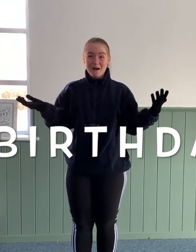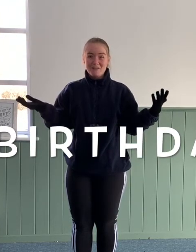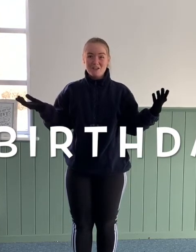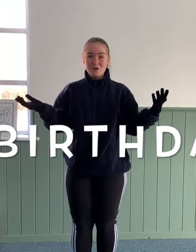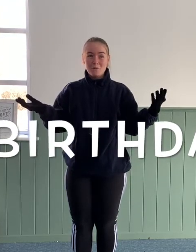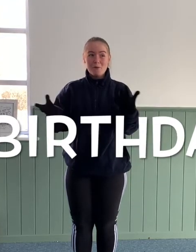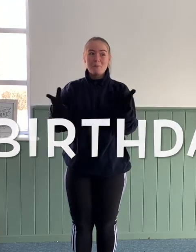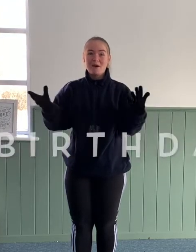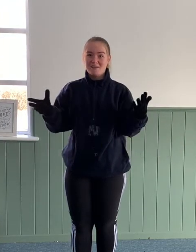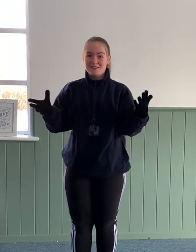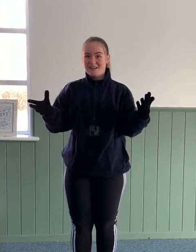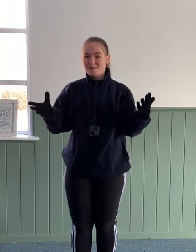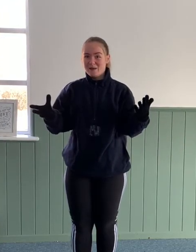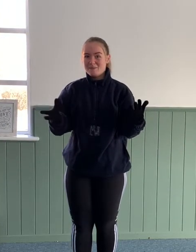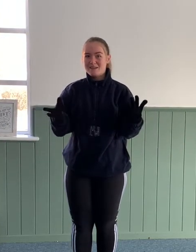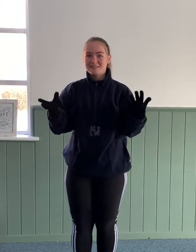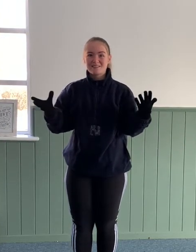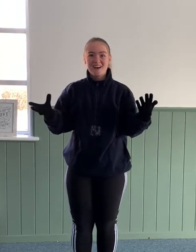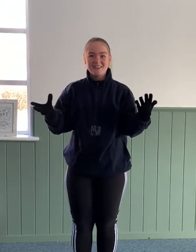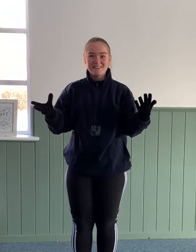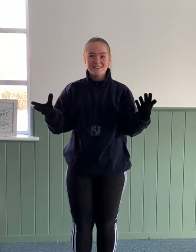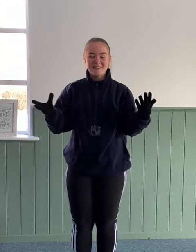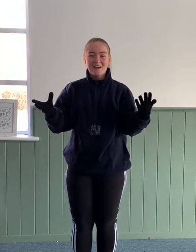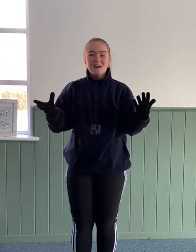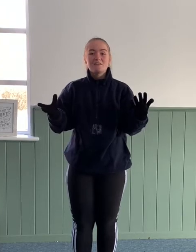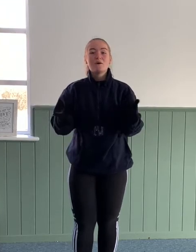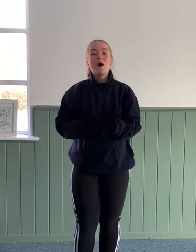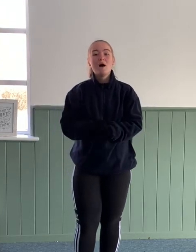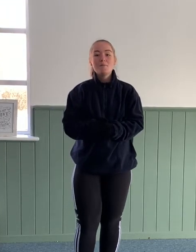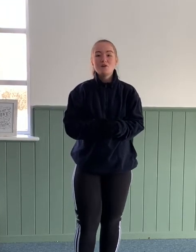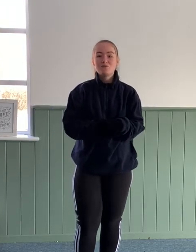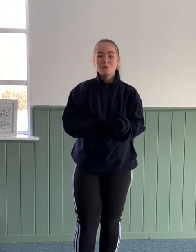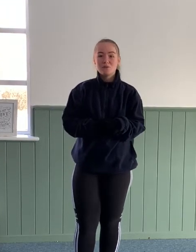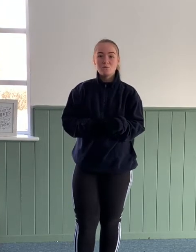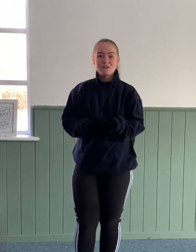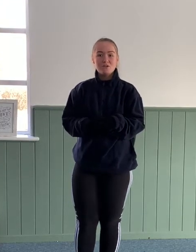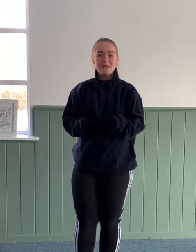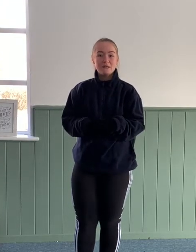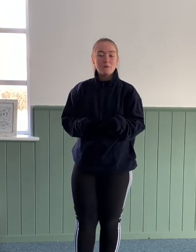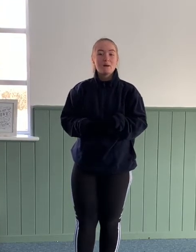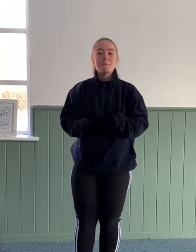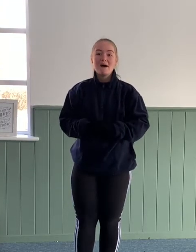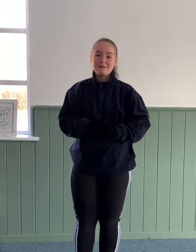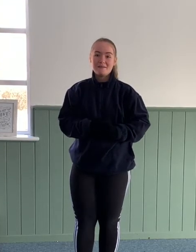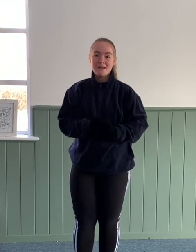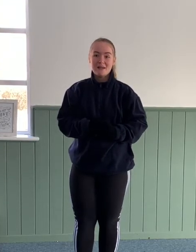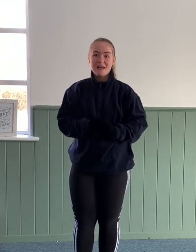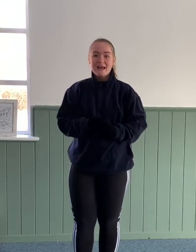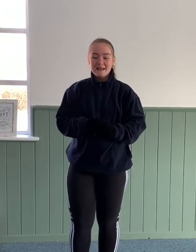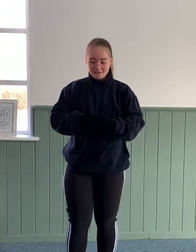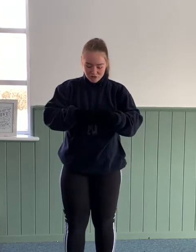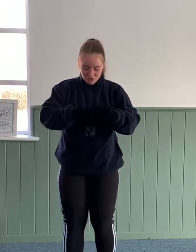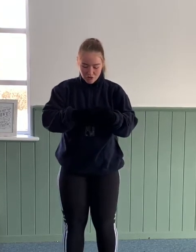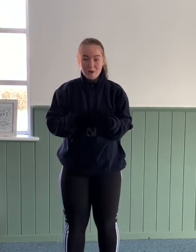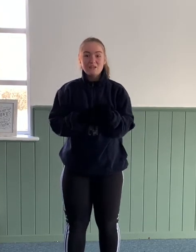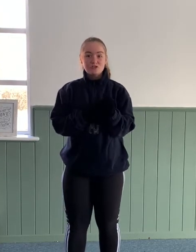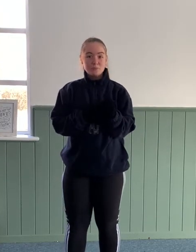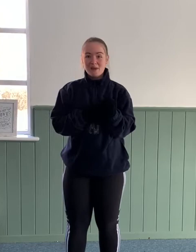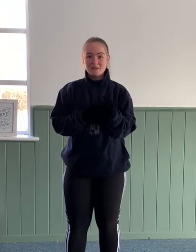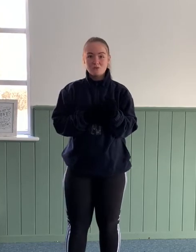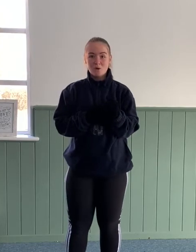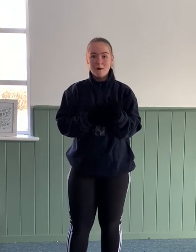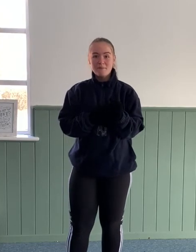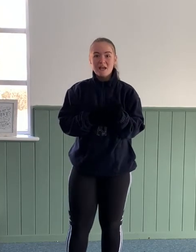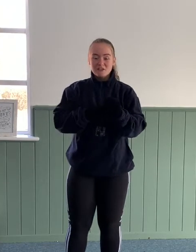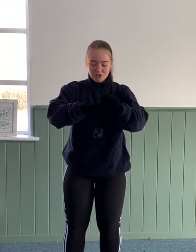know about you, but birthdays make me excited. So our movement, when you hear the word birthday, is to do a